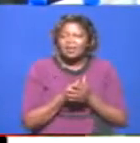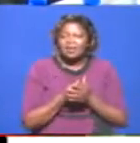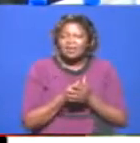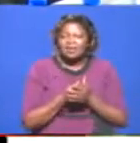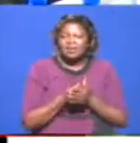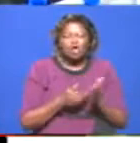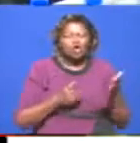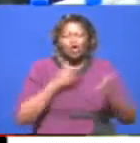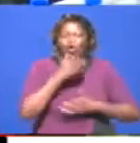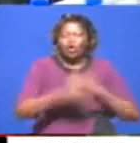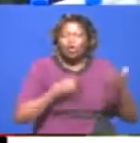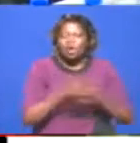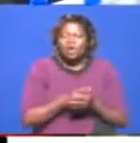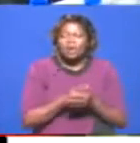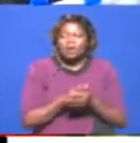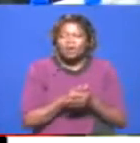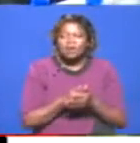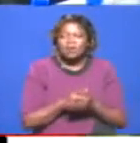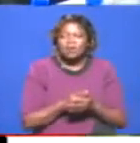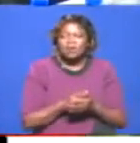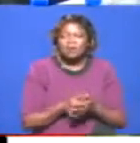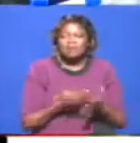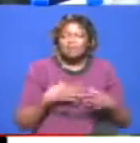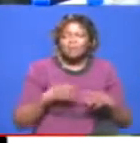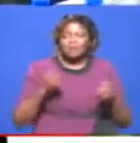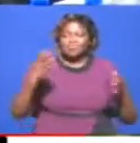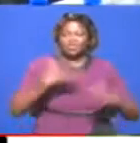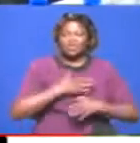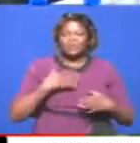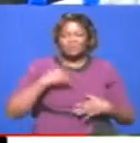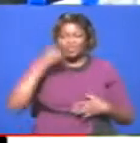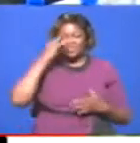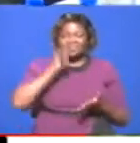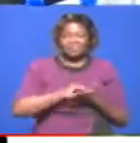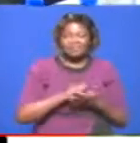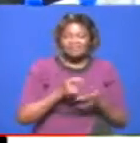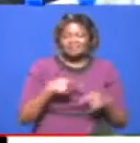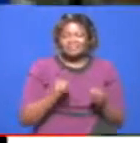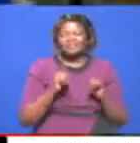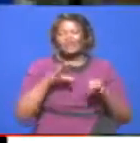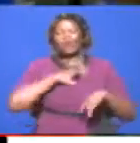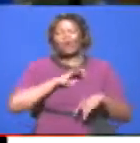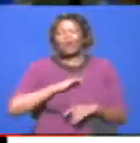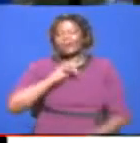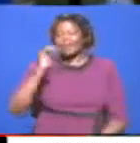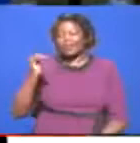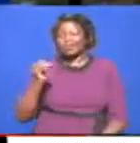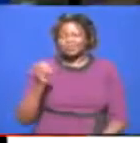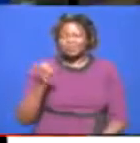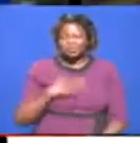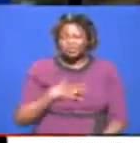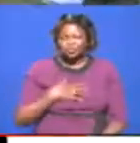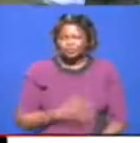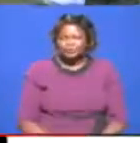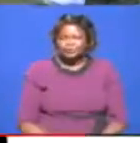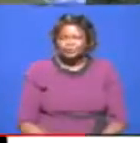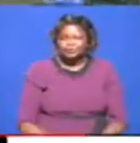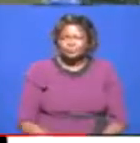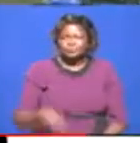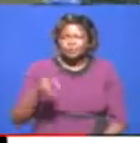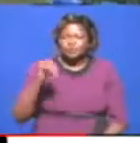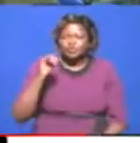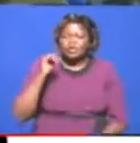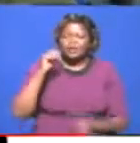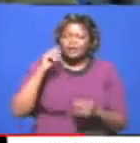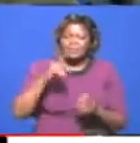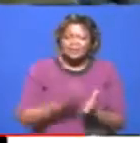Wote. Watu watashangaa wale wanafikiria ati sasa wao ndio wenye mlima. Kadunyi MP Wafula Wamunyinyi and his